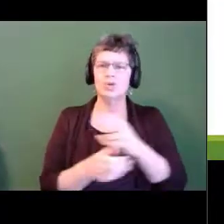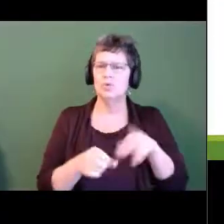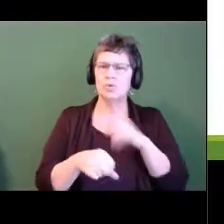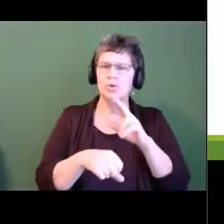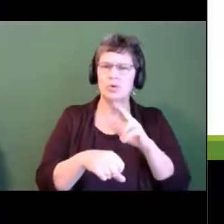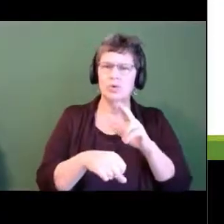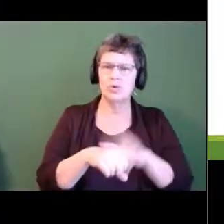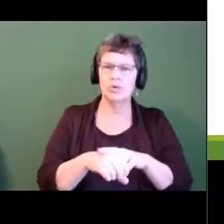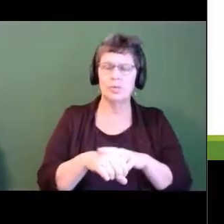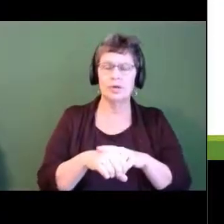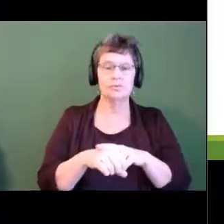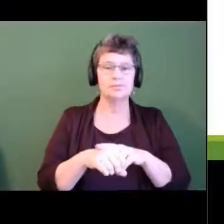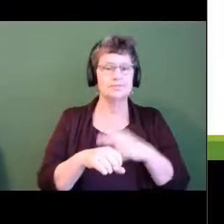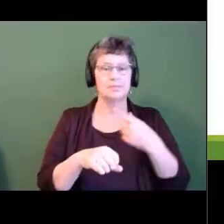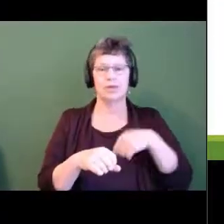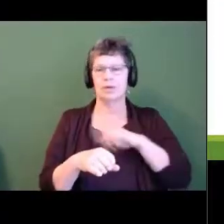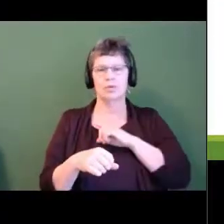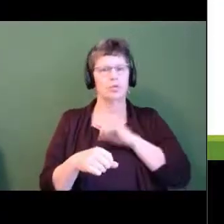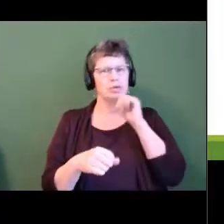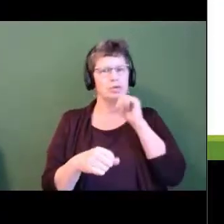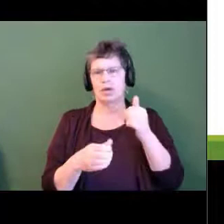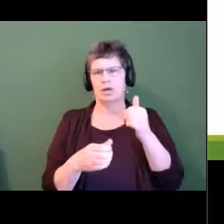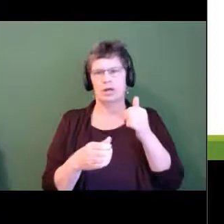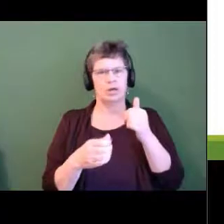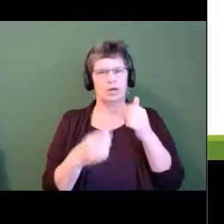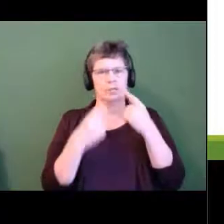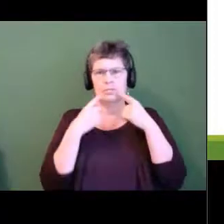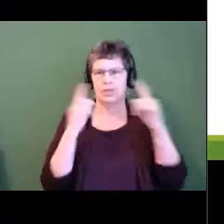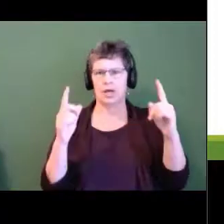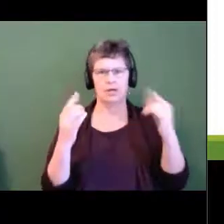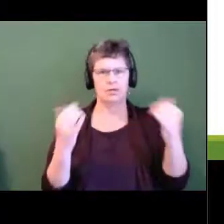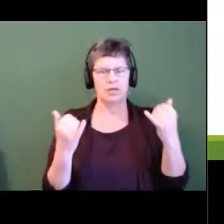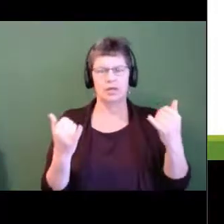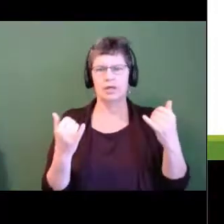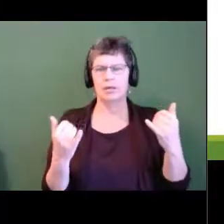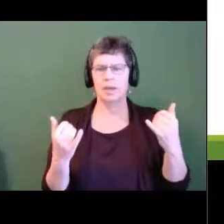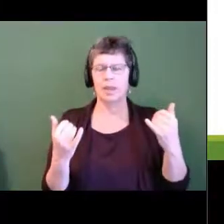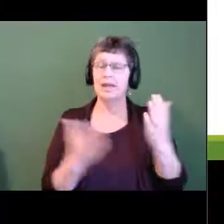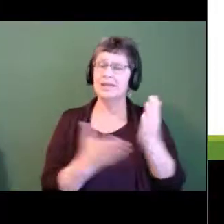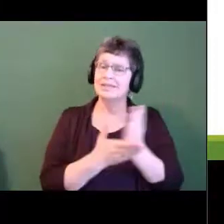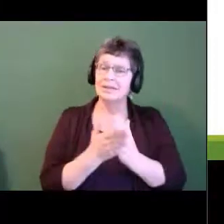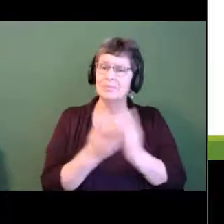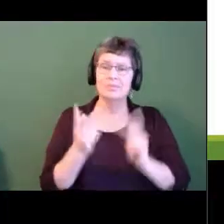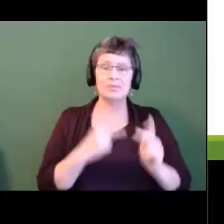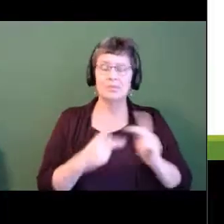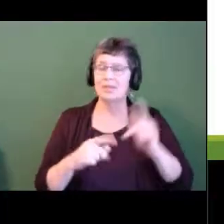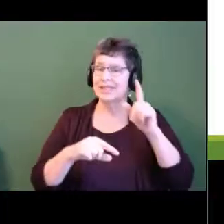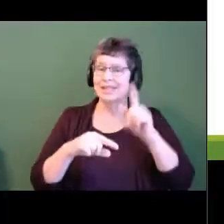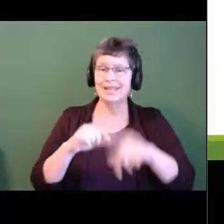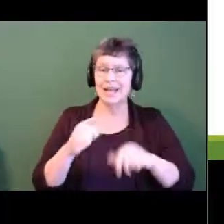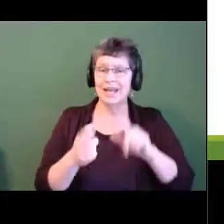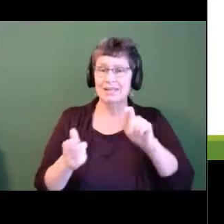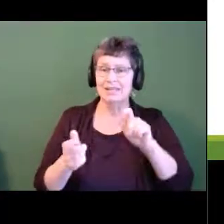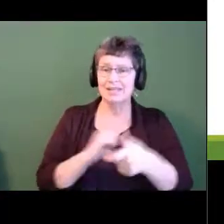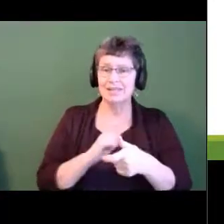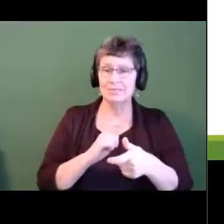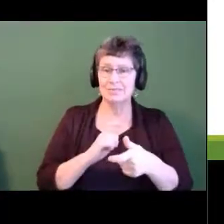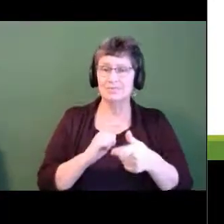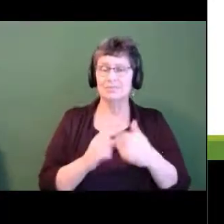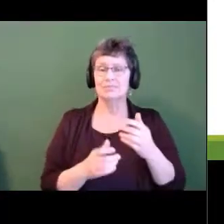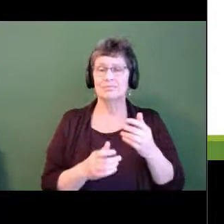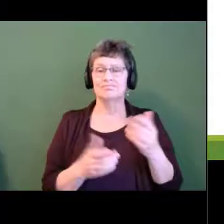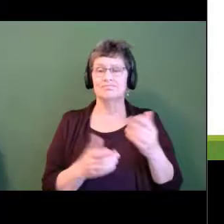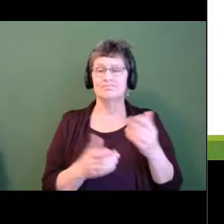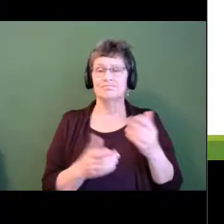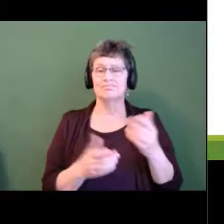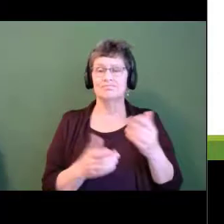as I said, the same abilities that we had previously to adapt. We don't have the same, and that could